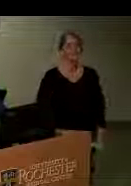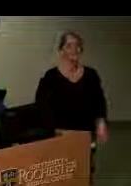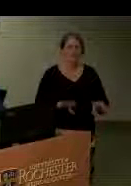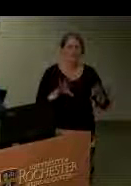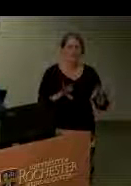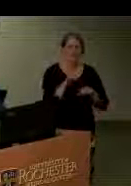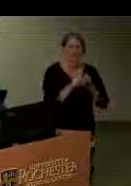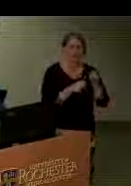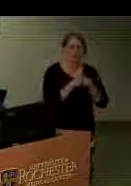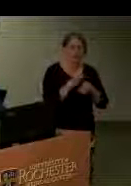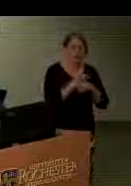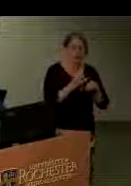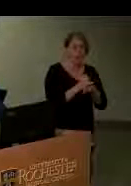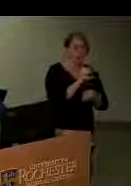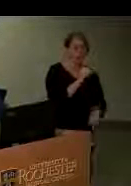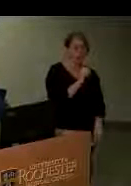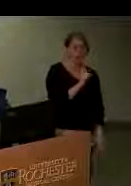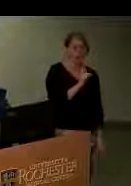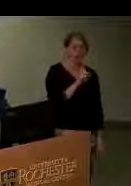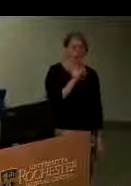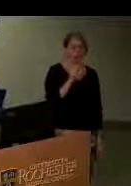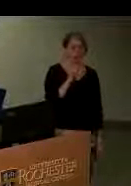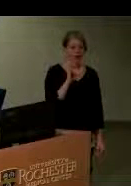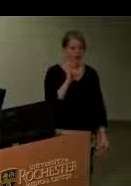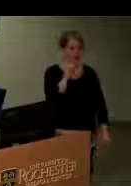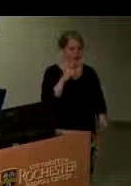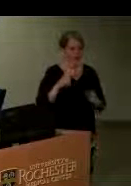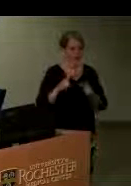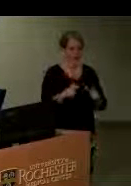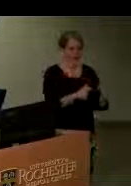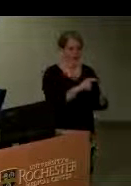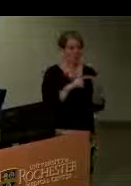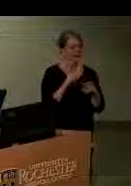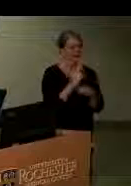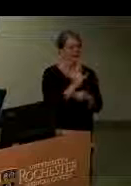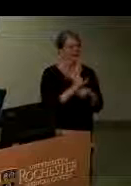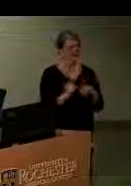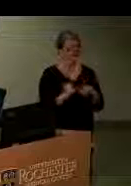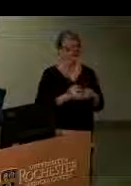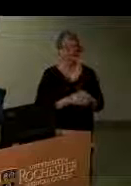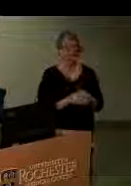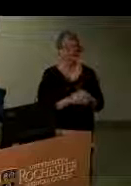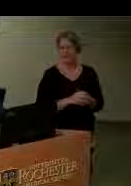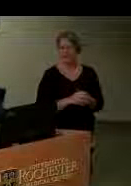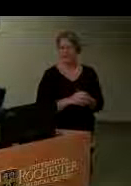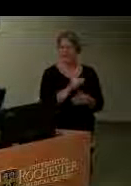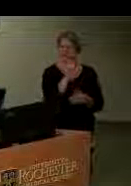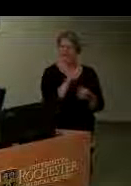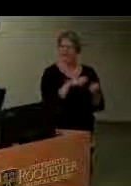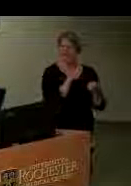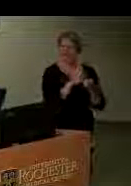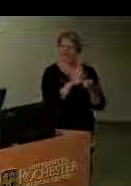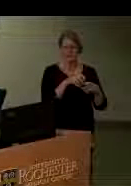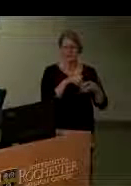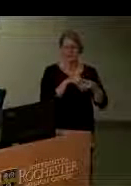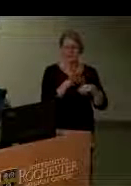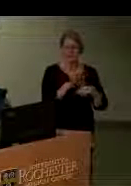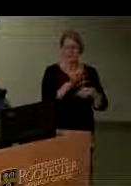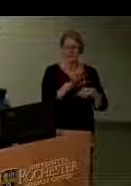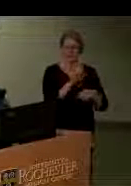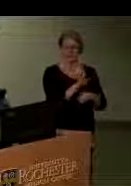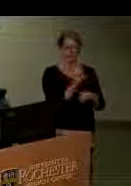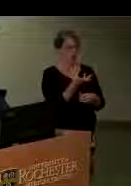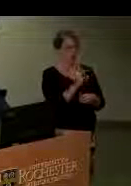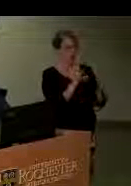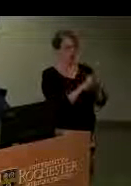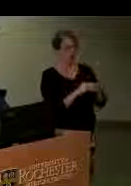one-year internship at Mount Sinai Hospital that I believe was a rotating internship. He wasn't specific in his own autobiography,